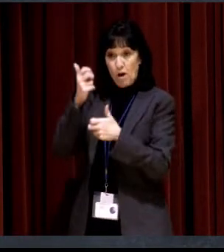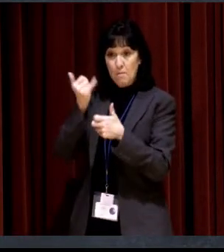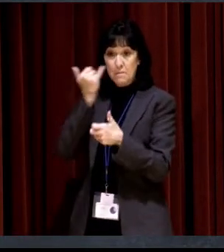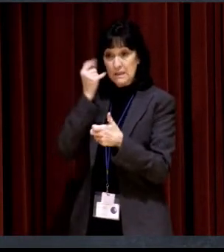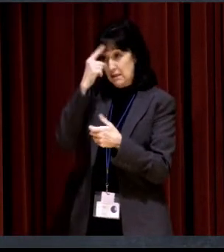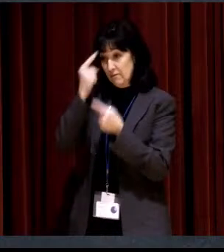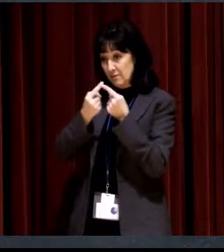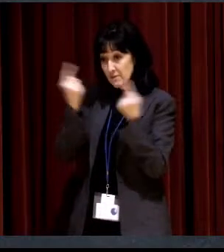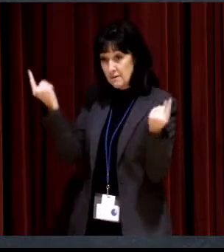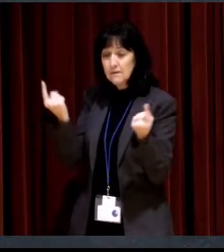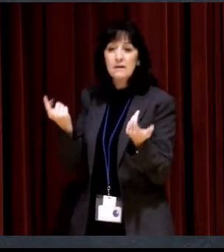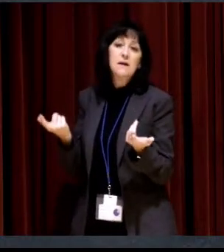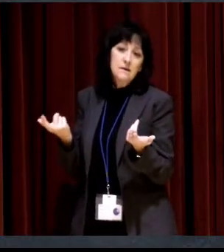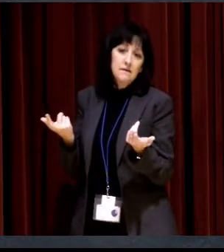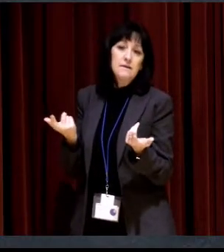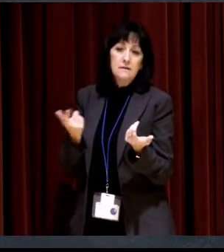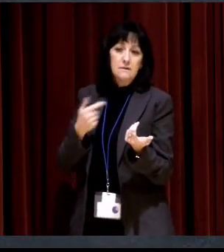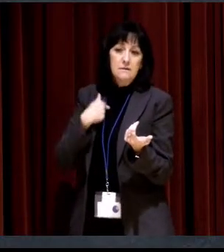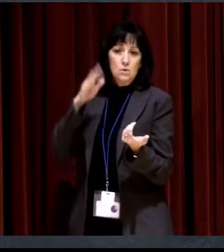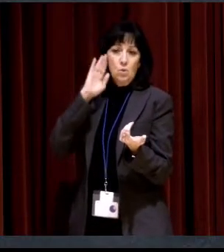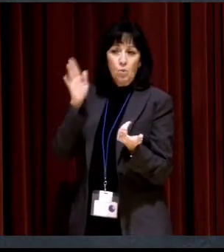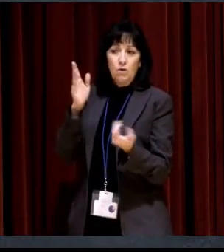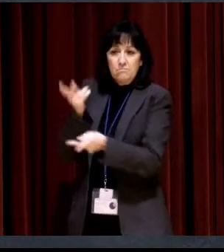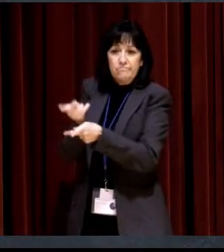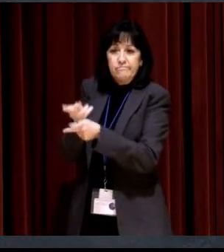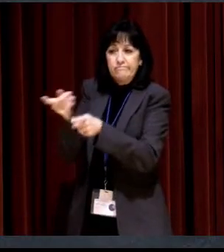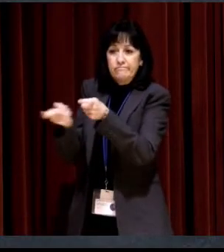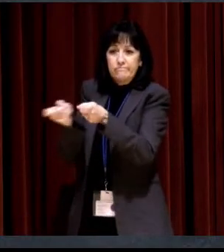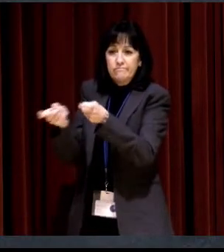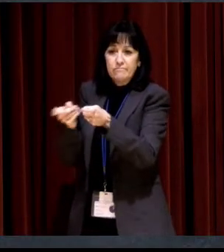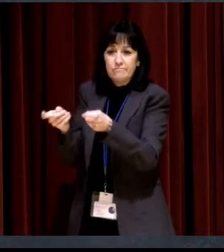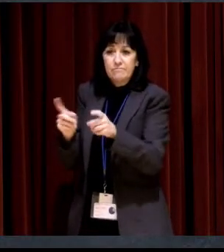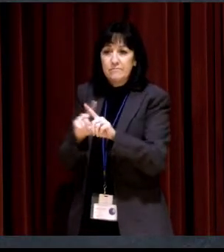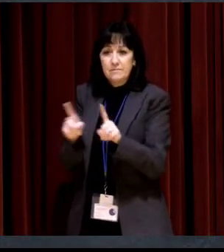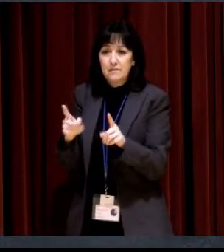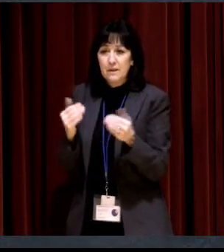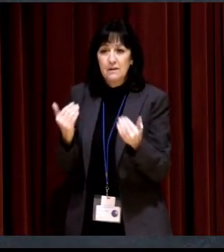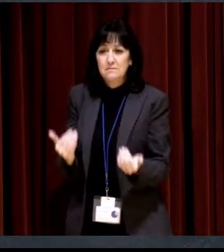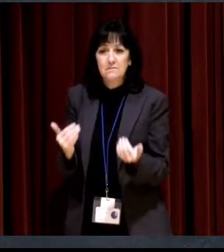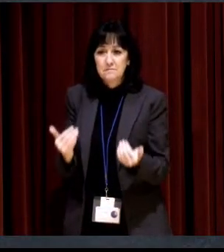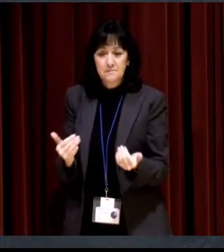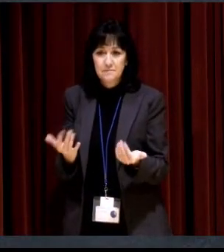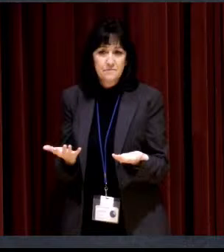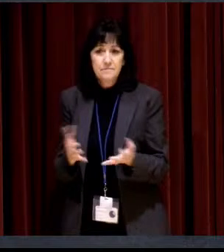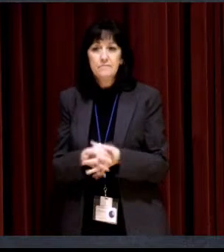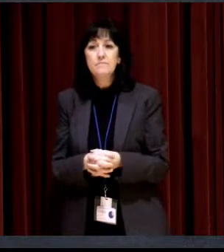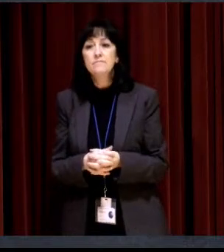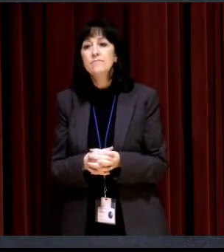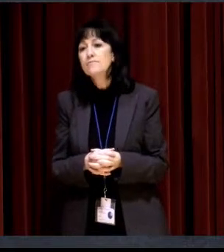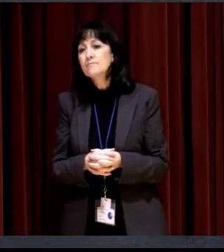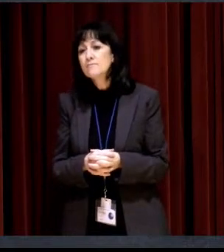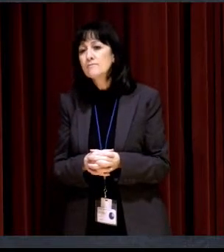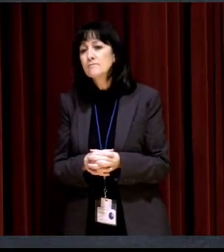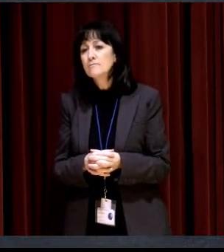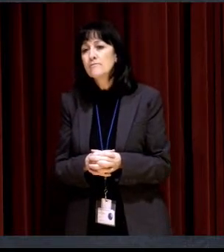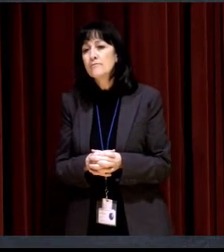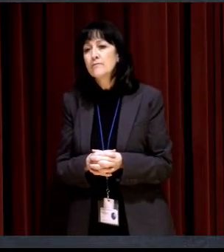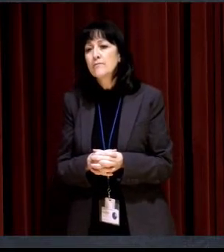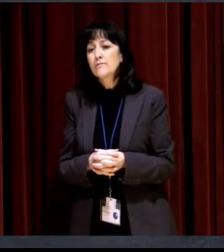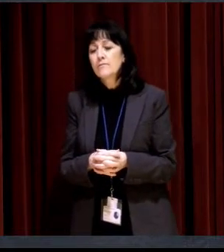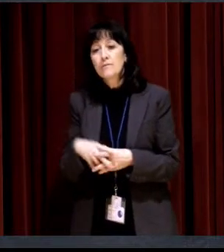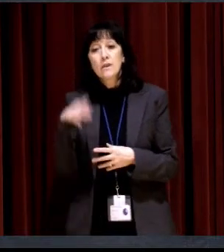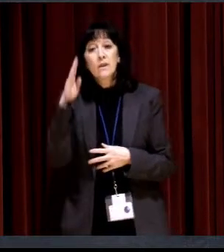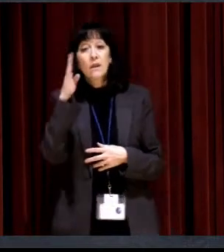So, Julie DeHodge from DSEA. I represent all